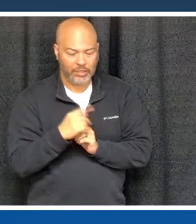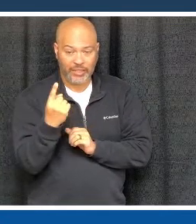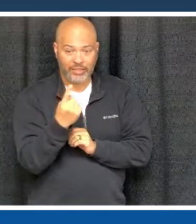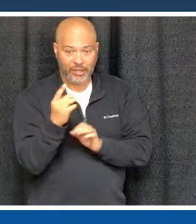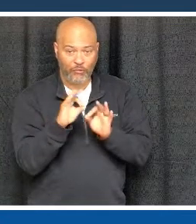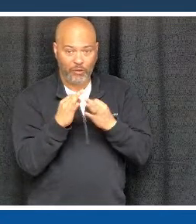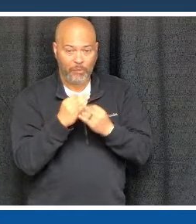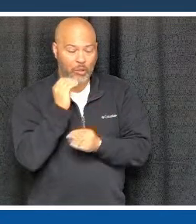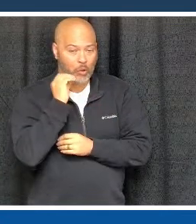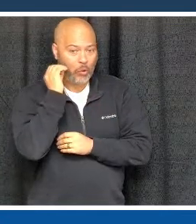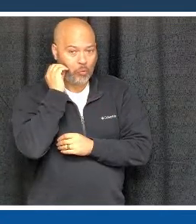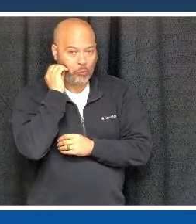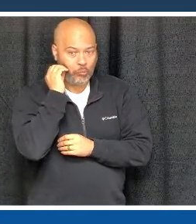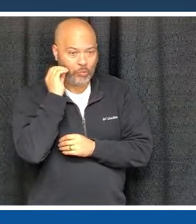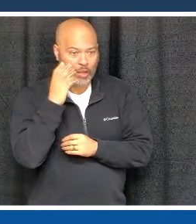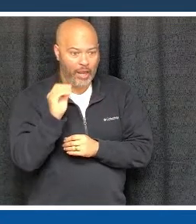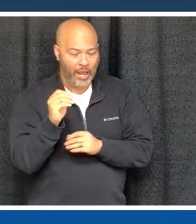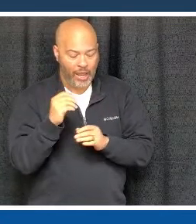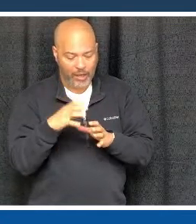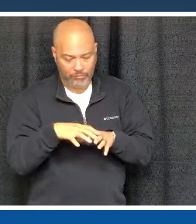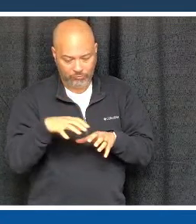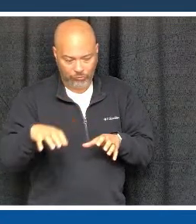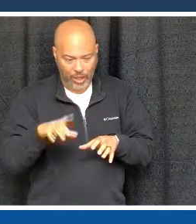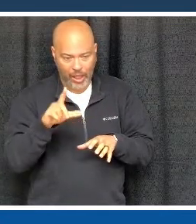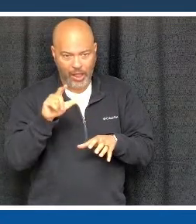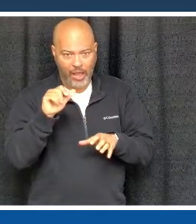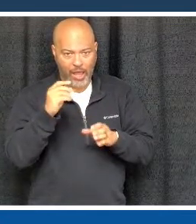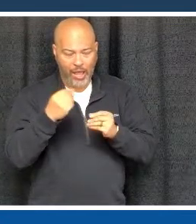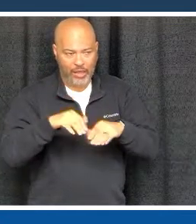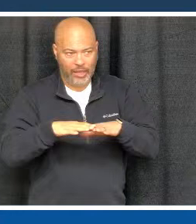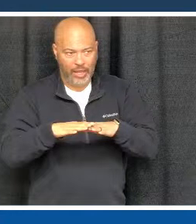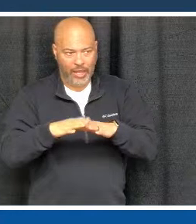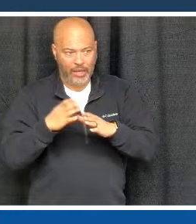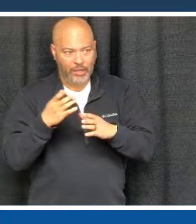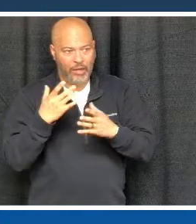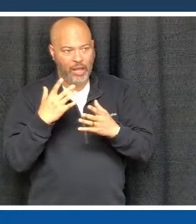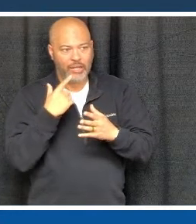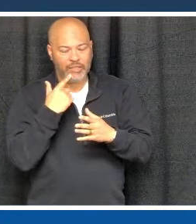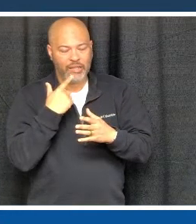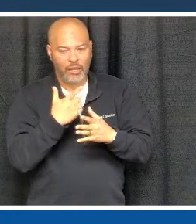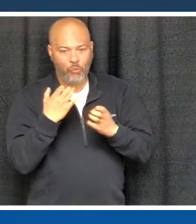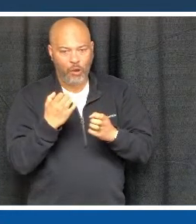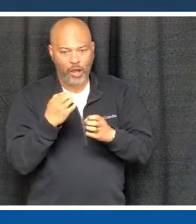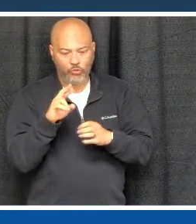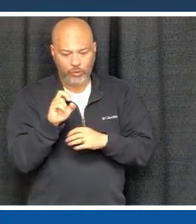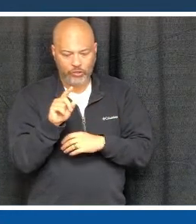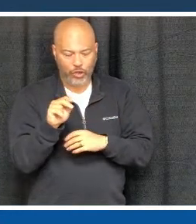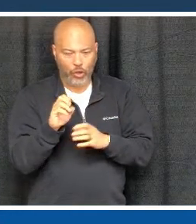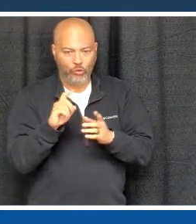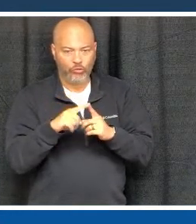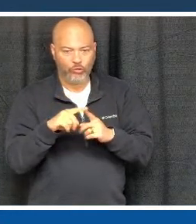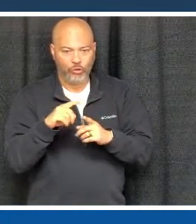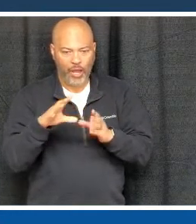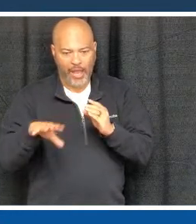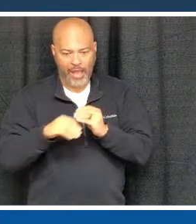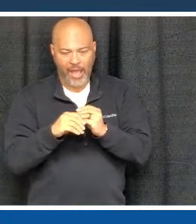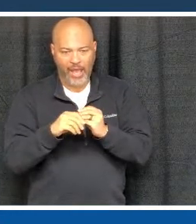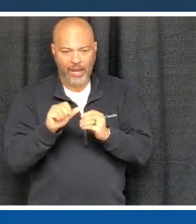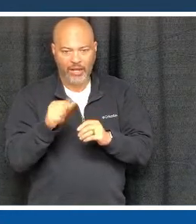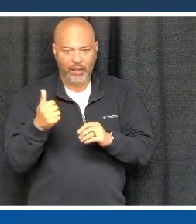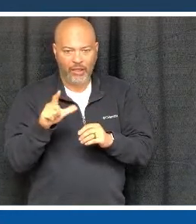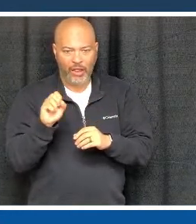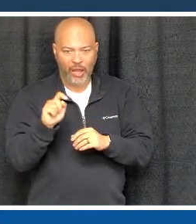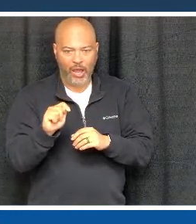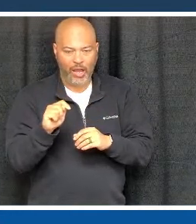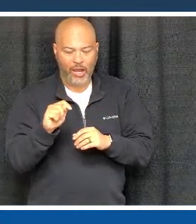single-family residential home site and an adjacent landlocked parcel. And the applicant's statement is to rezone this to add an additional lot